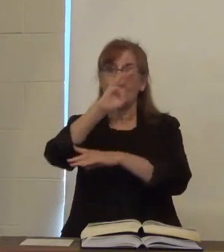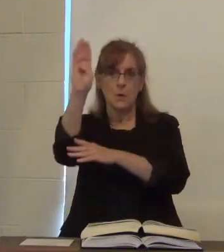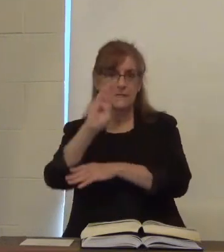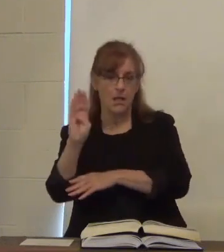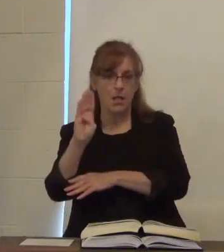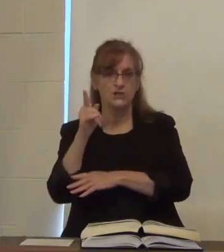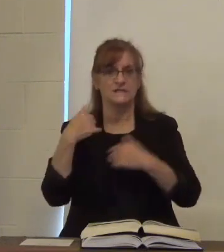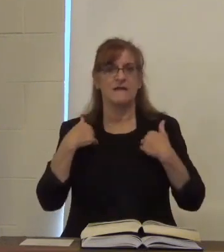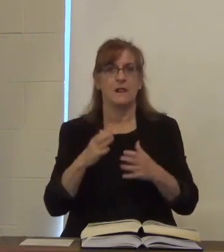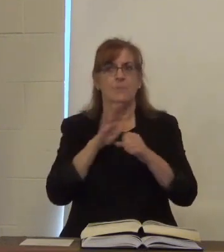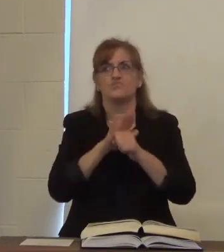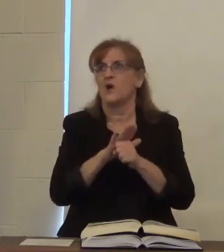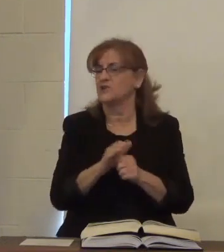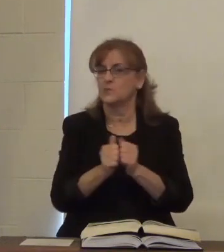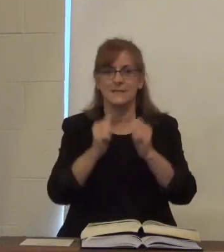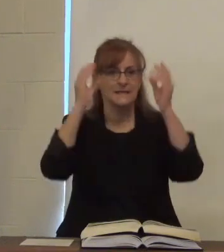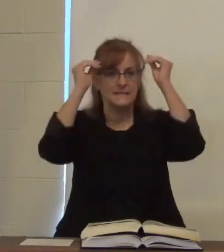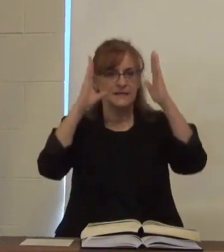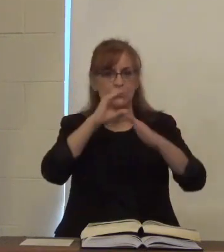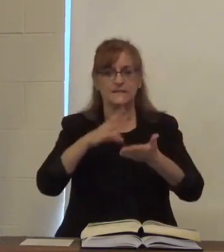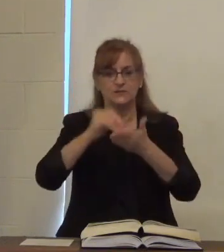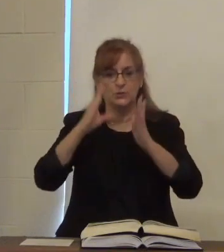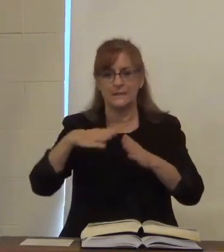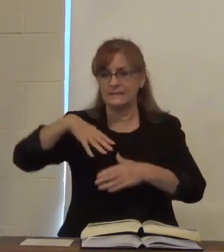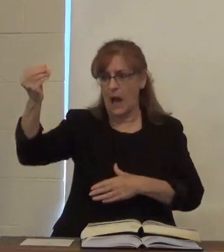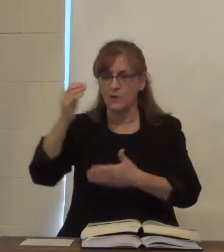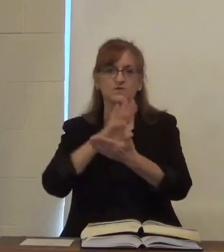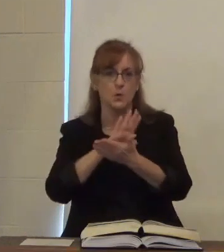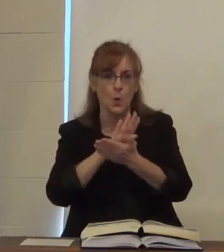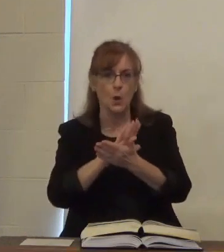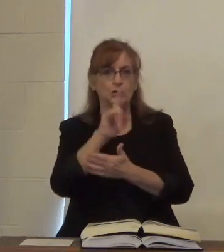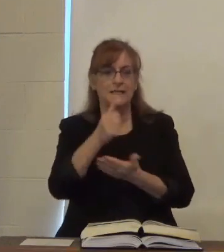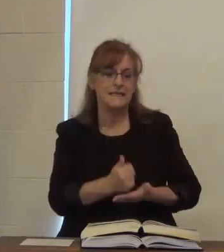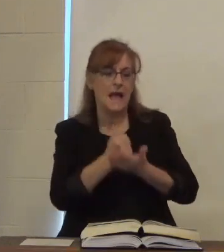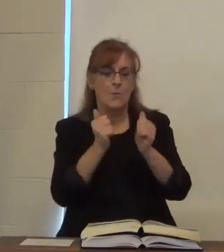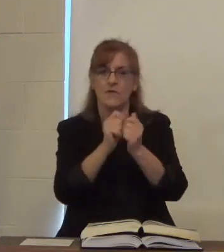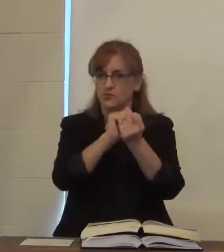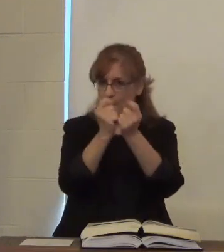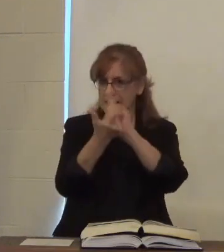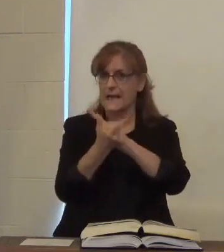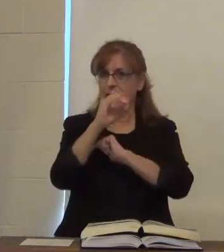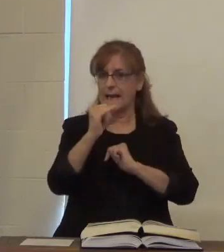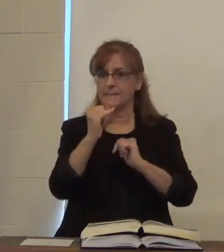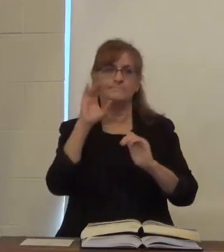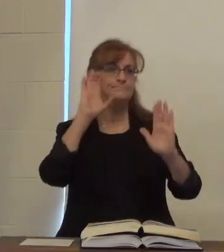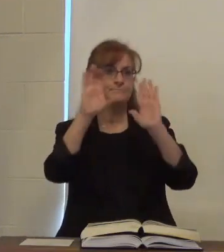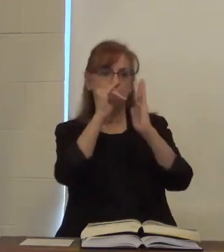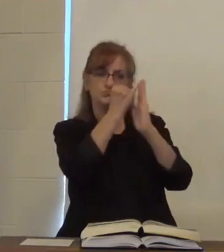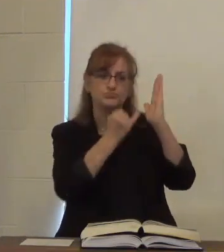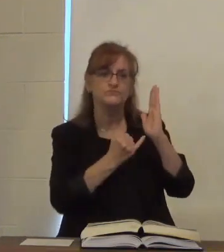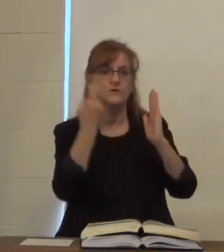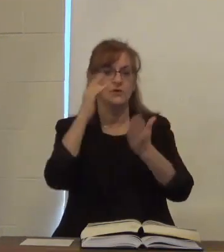She's under a lot of pressure with teachers and students out of school, and she's in need of help with translating and illustrating school